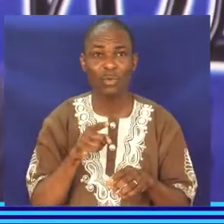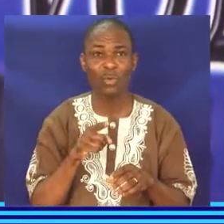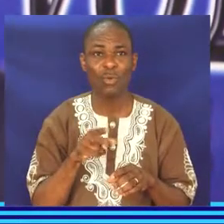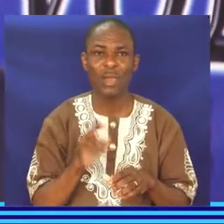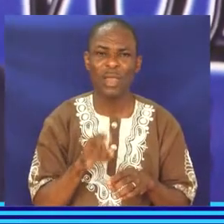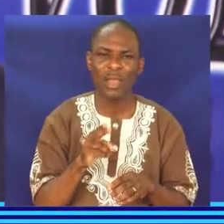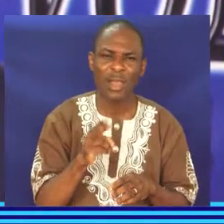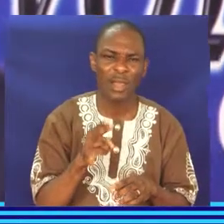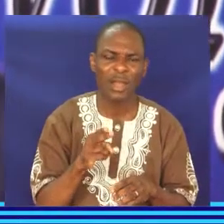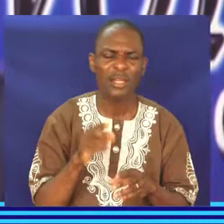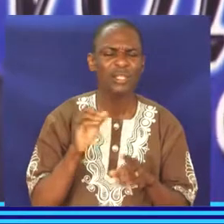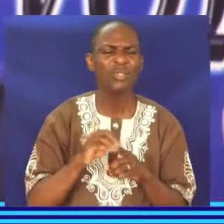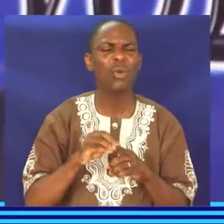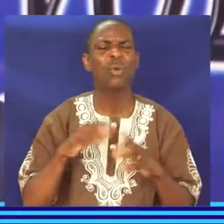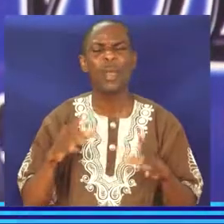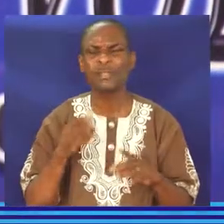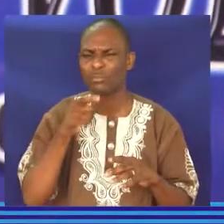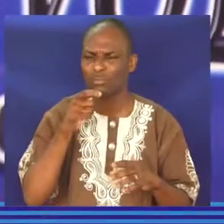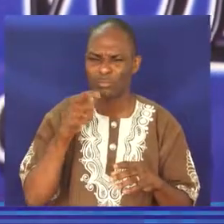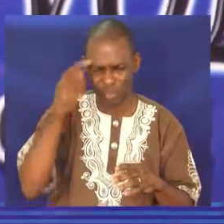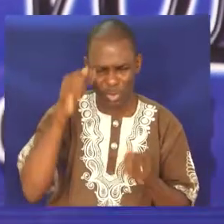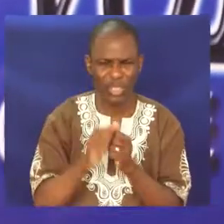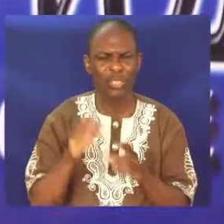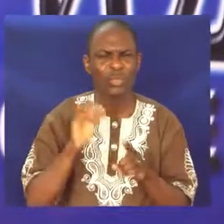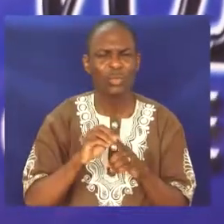asetrem. Se obi anya bibi nti